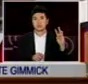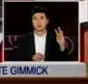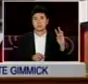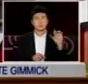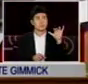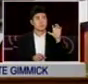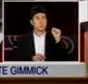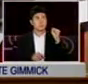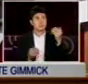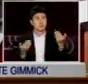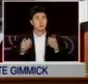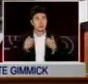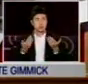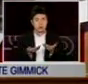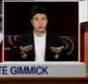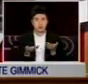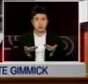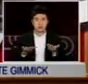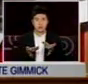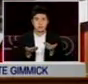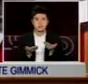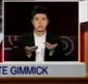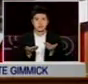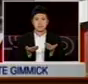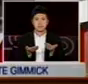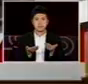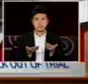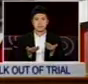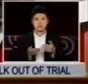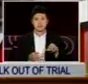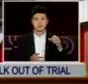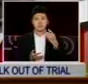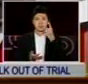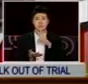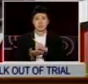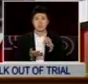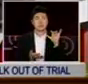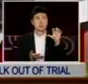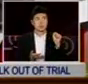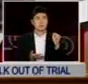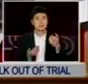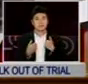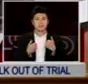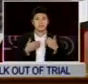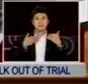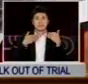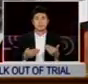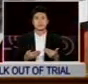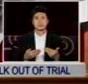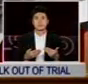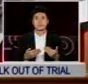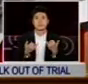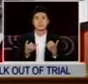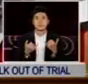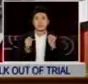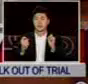February 6th? Yes, Your Honor. I have with me the statement. You have the documents? Yes, Your Honor. All right, proceed. May I